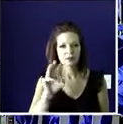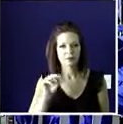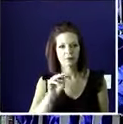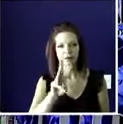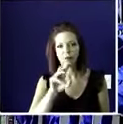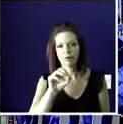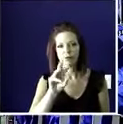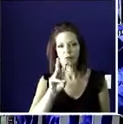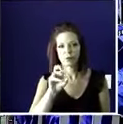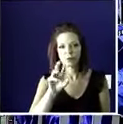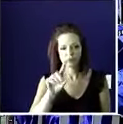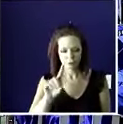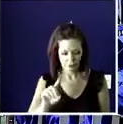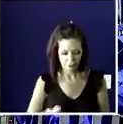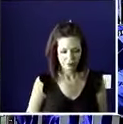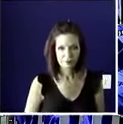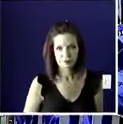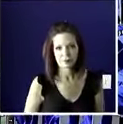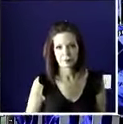Woodward.